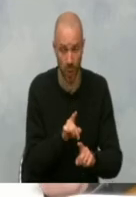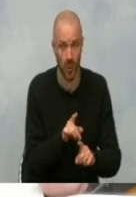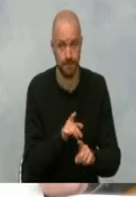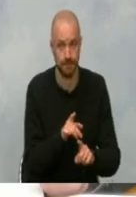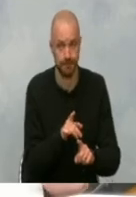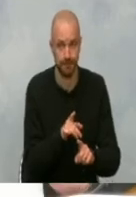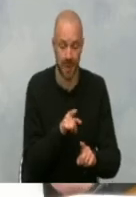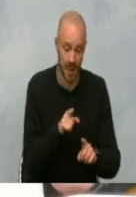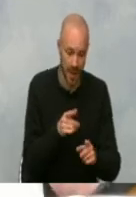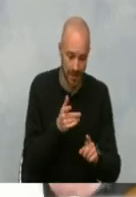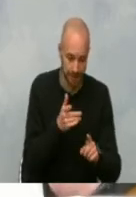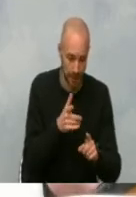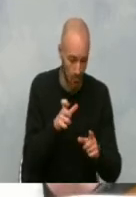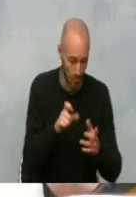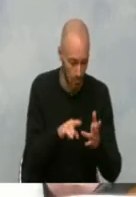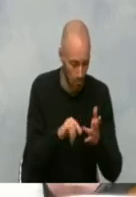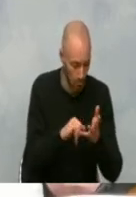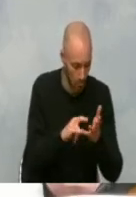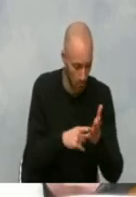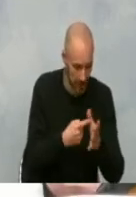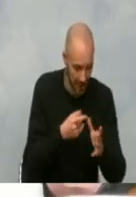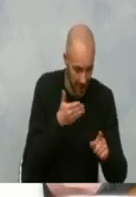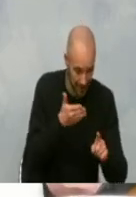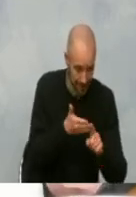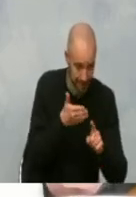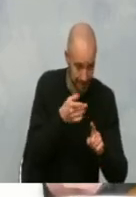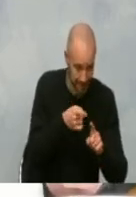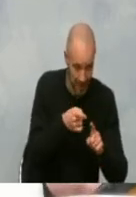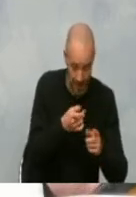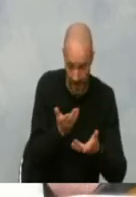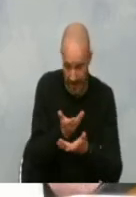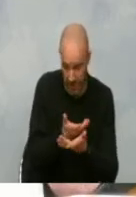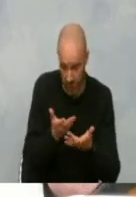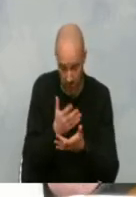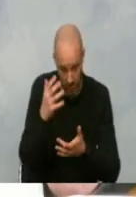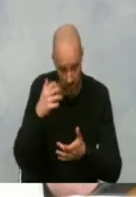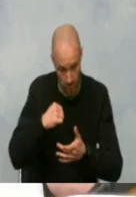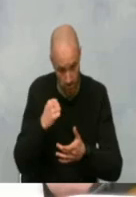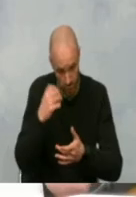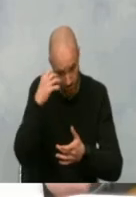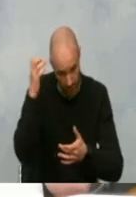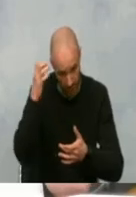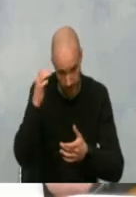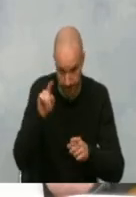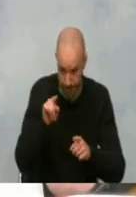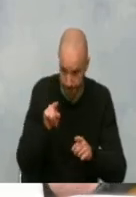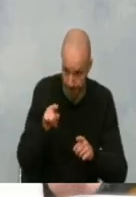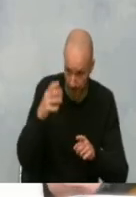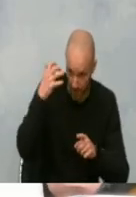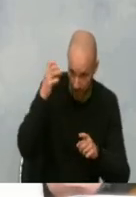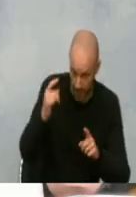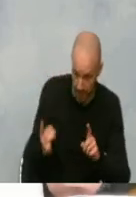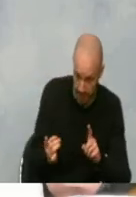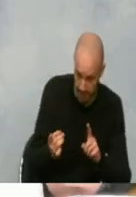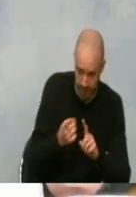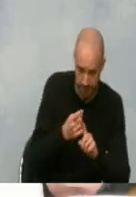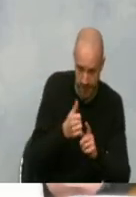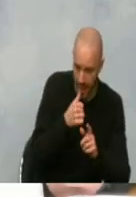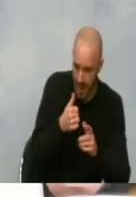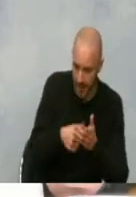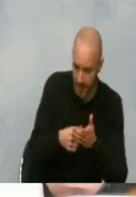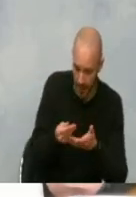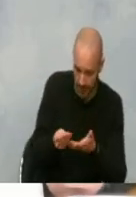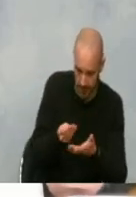by COSLA, discussed with the government. Scottish Government came back via a letter from the Deputy